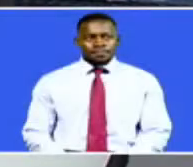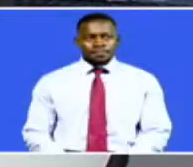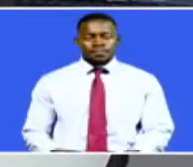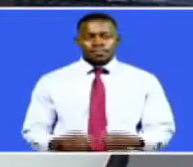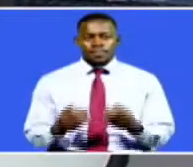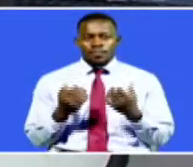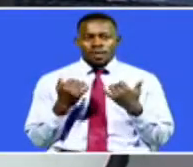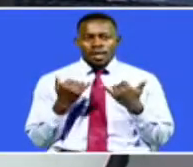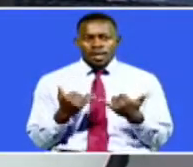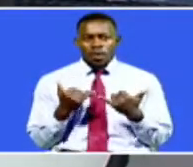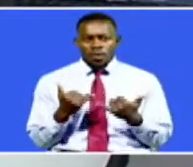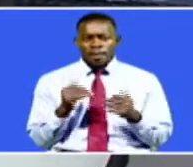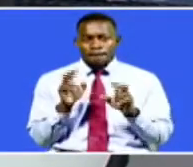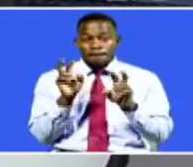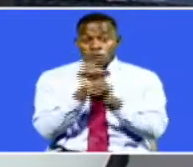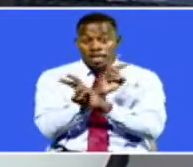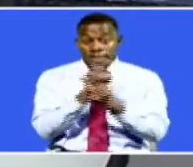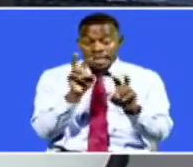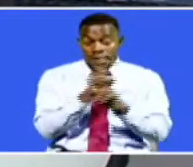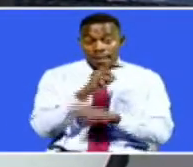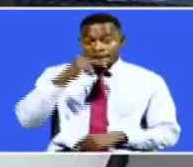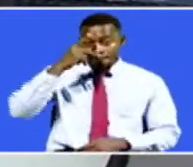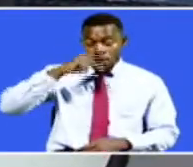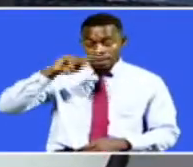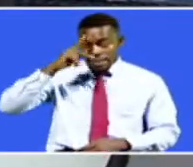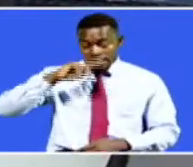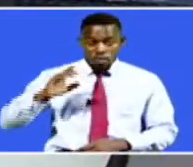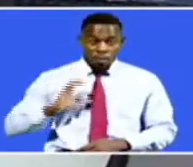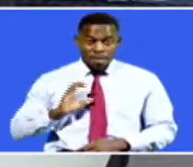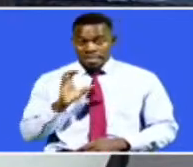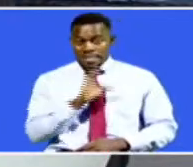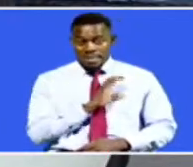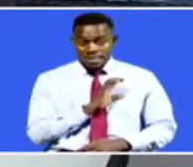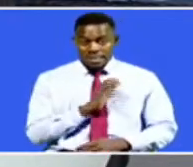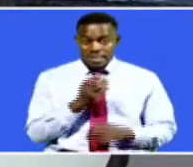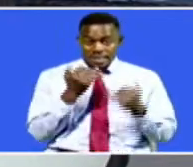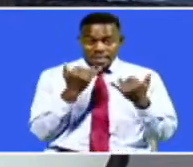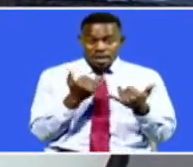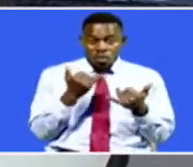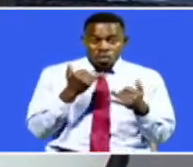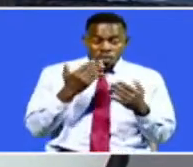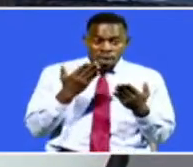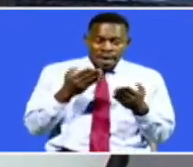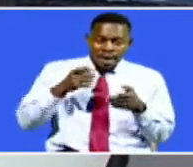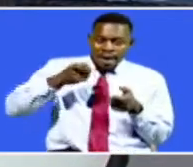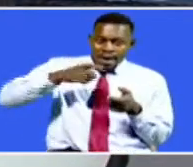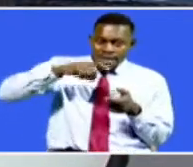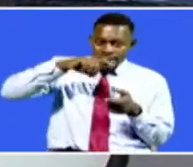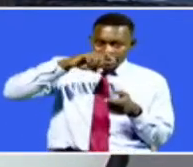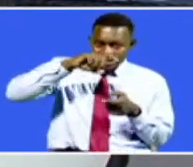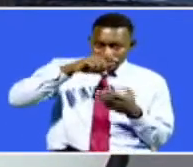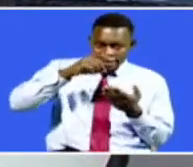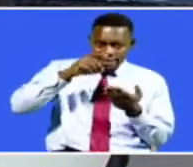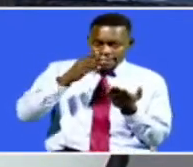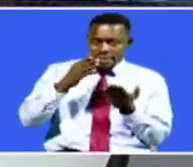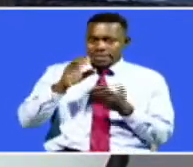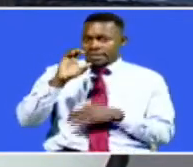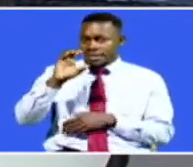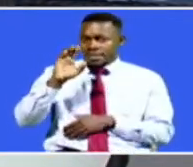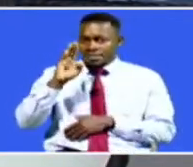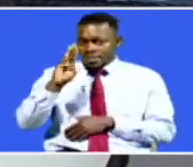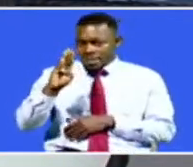Now, the Monetary Policy Committee has raised the central bank rate from 10.5% to